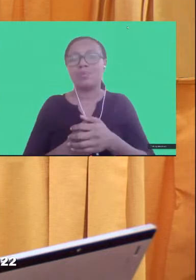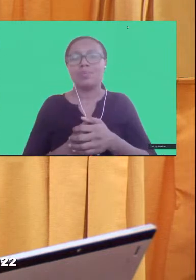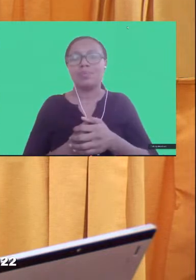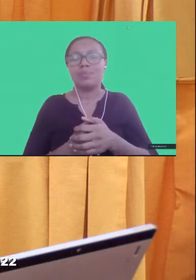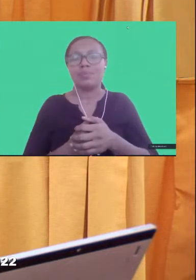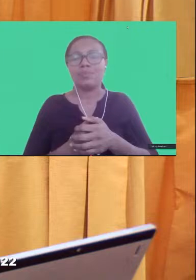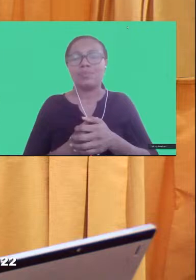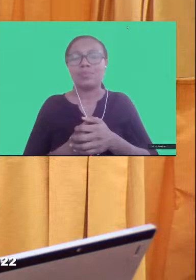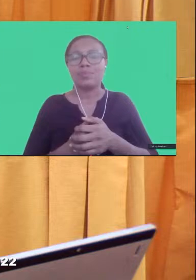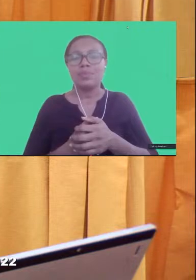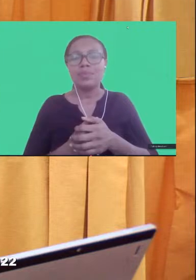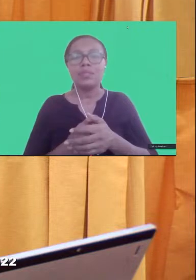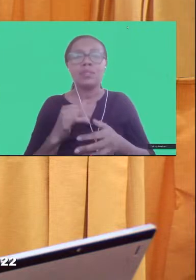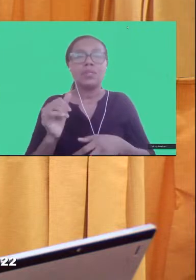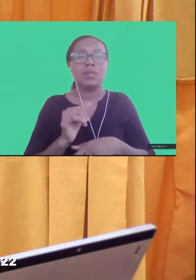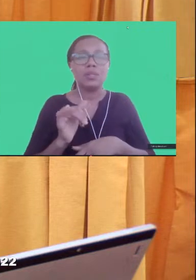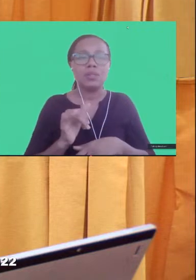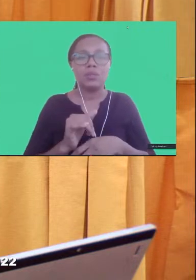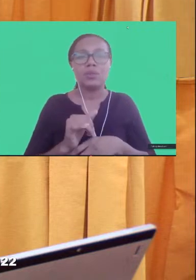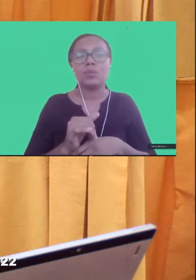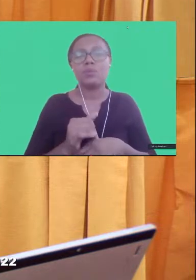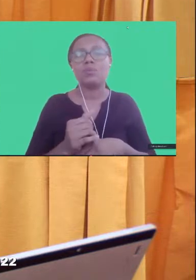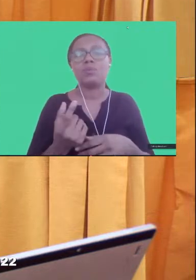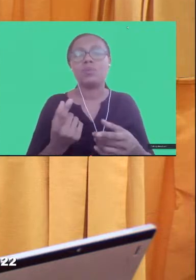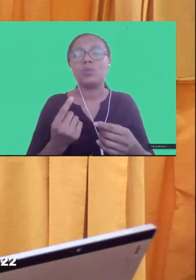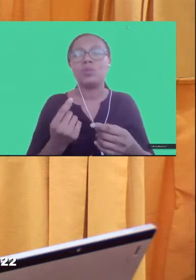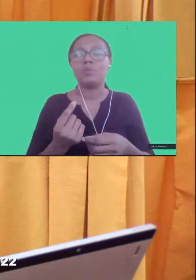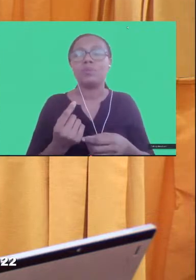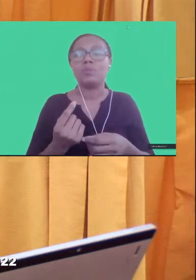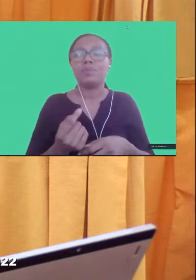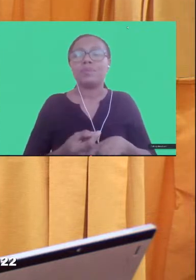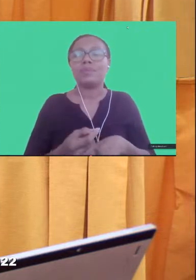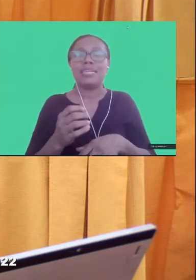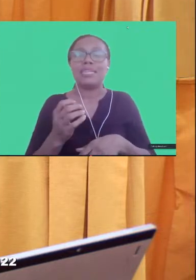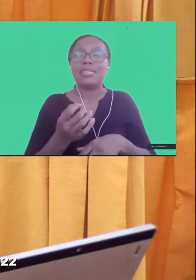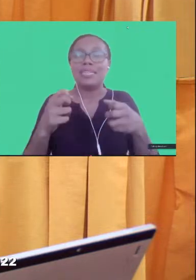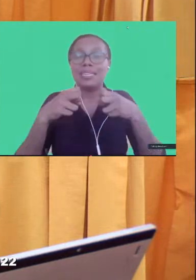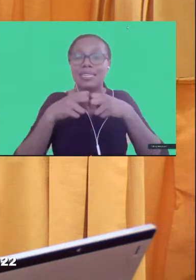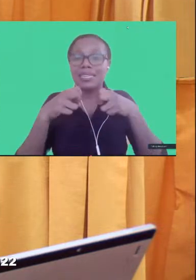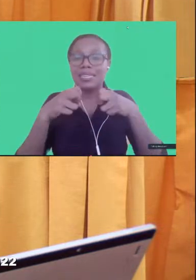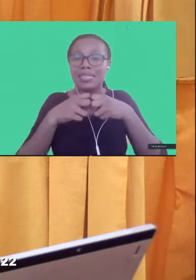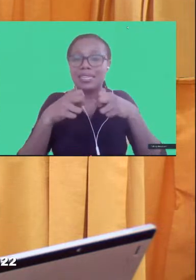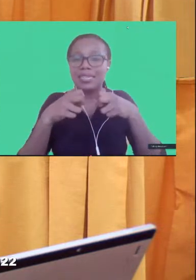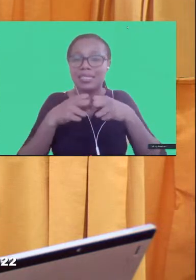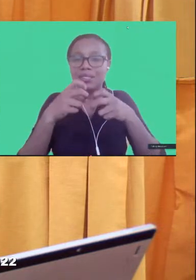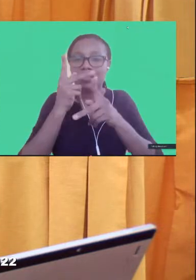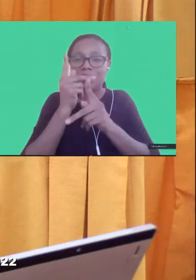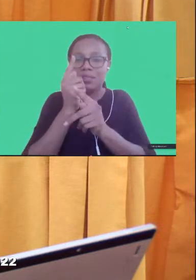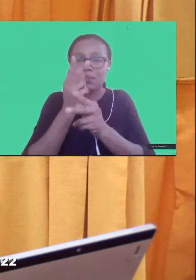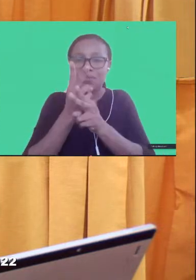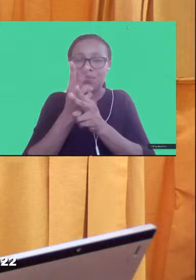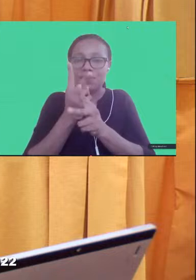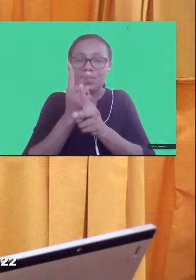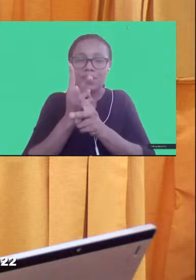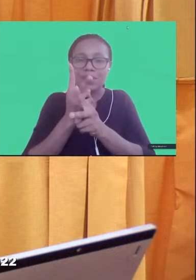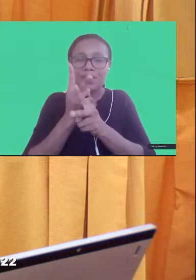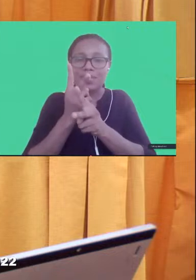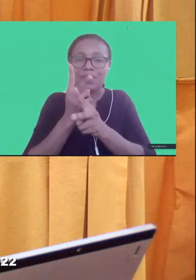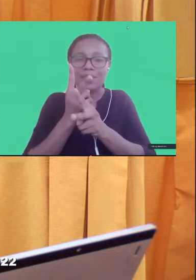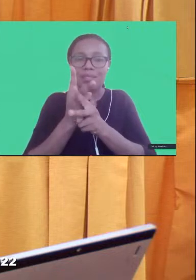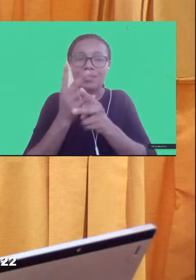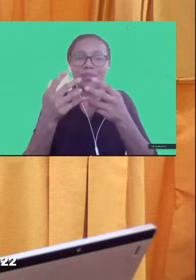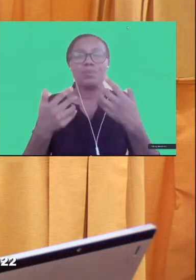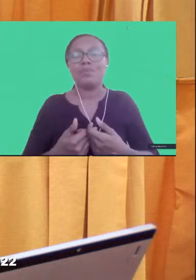electric vehicle study, to address the transport sector, sorry. And there was also a biofuel study headed